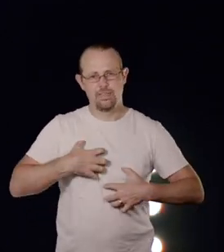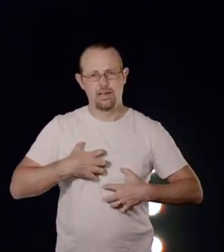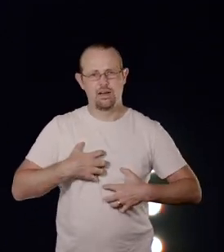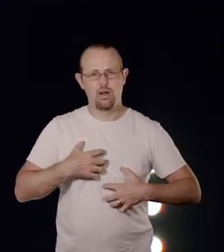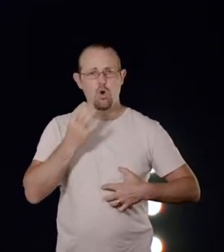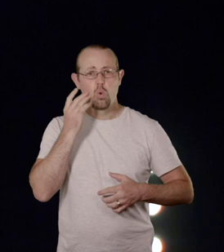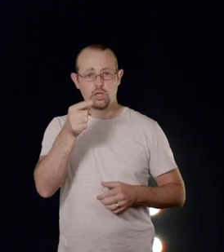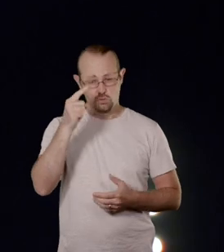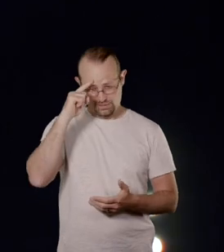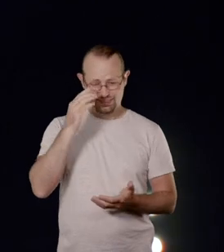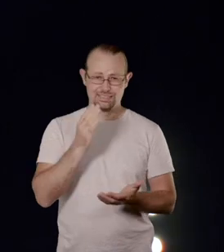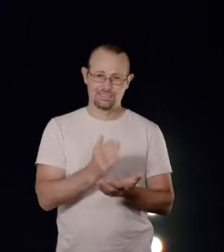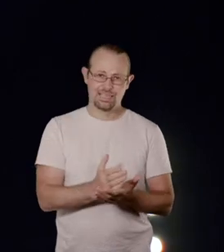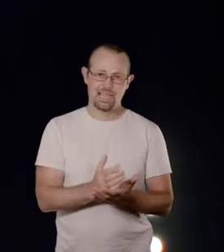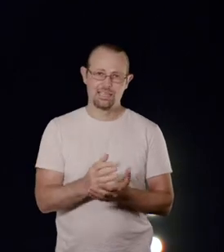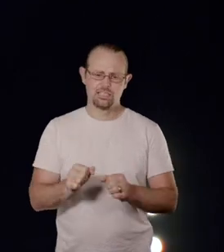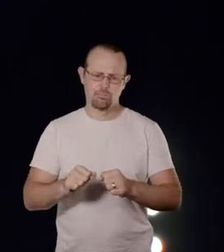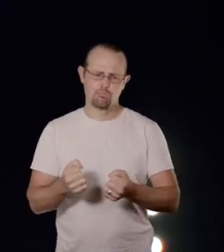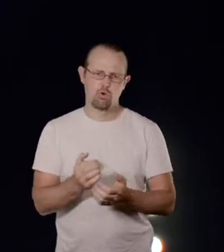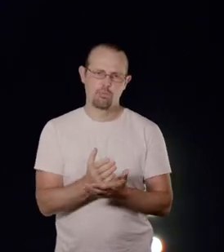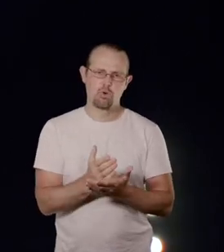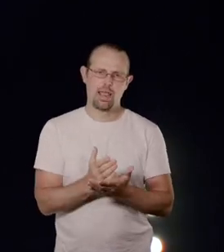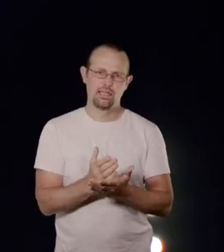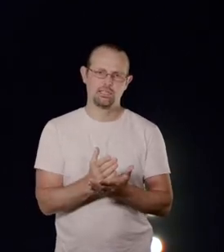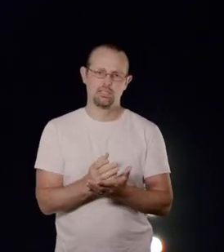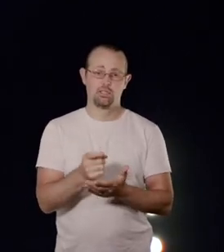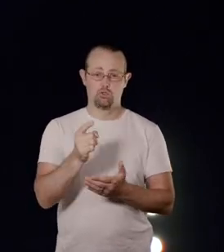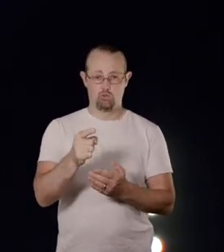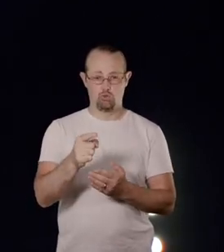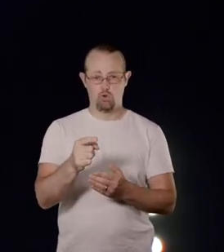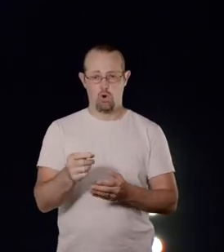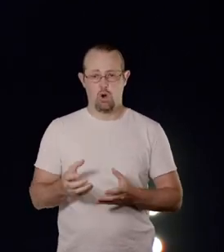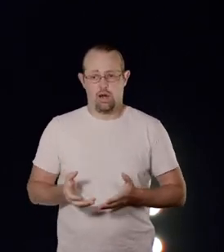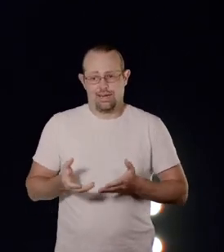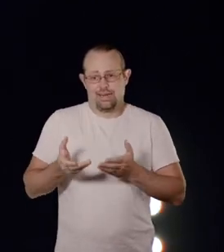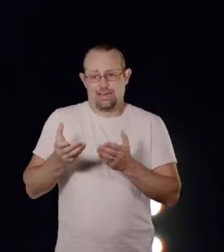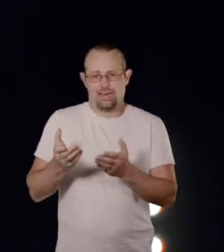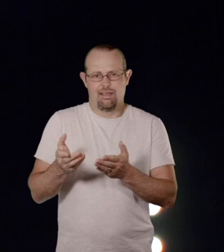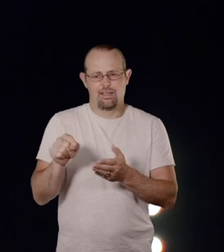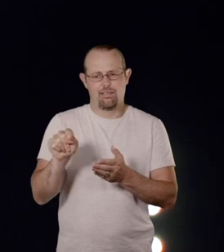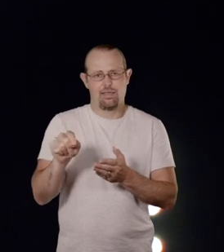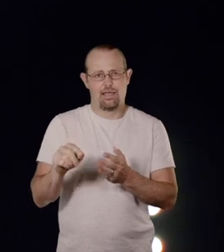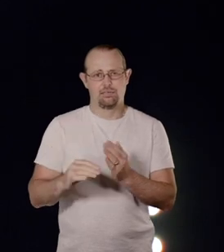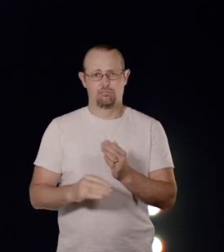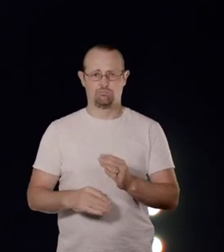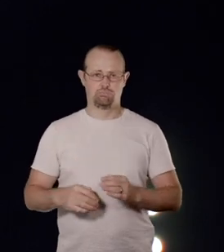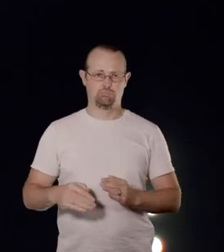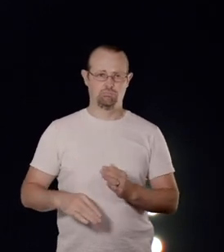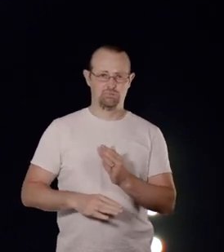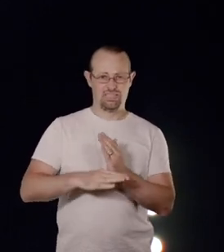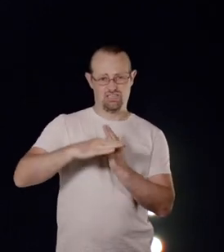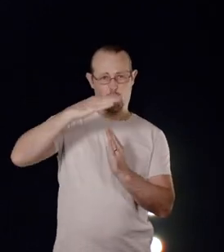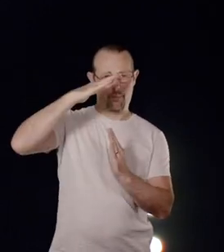are deciding that you're putting it in place, time and rank above everything else. You're giving it the chiefest place. It's at the forefront of your